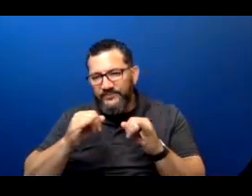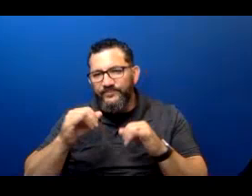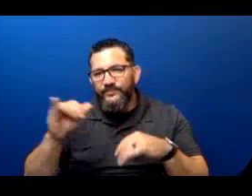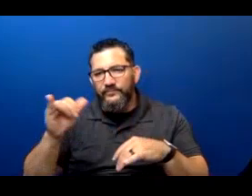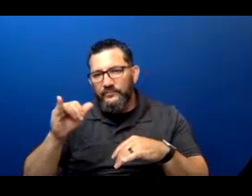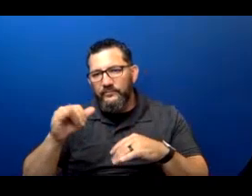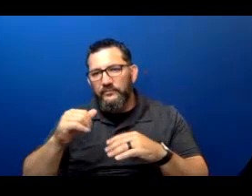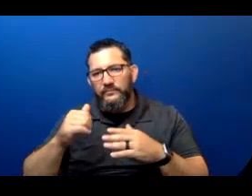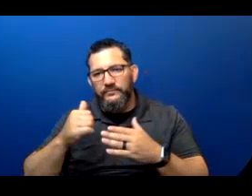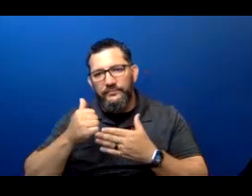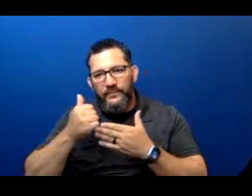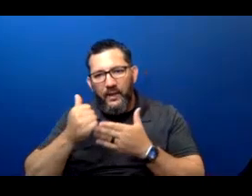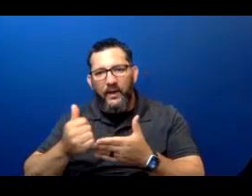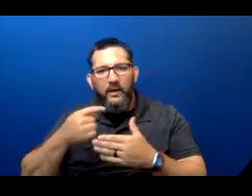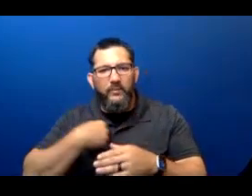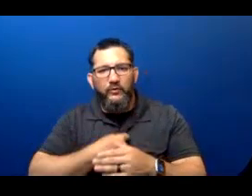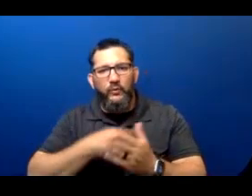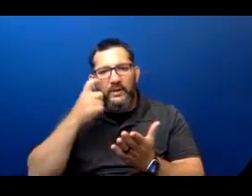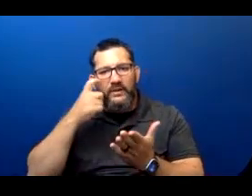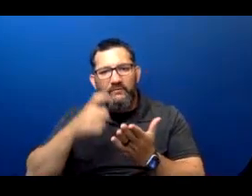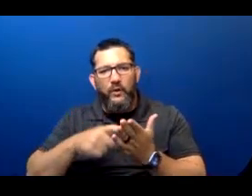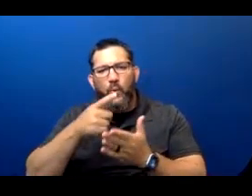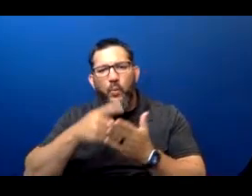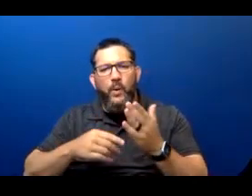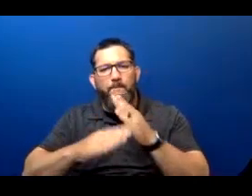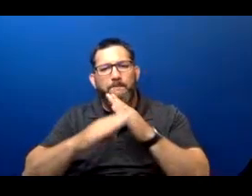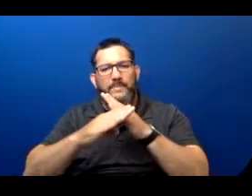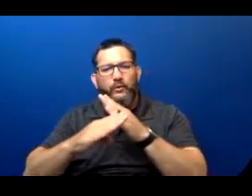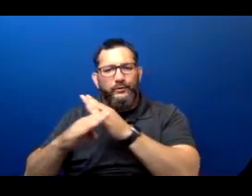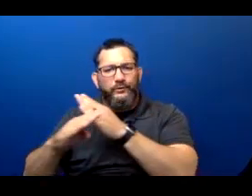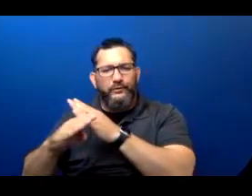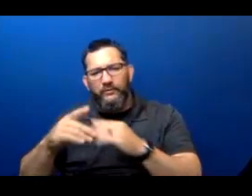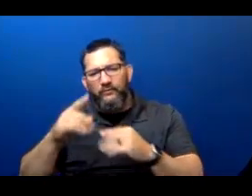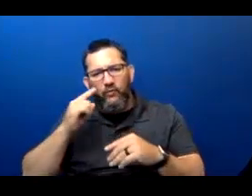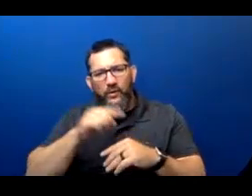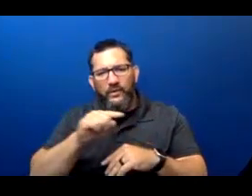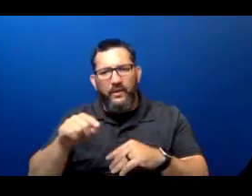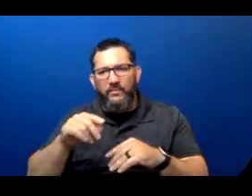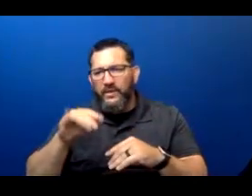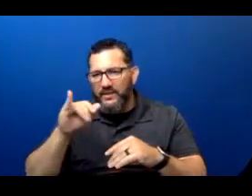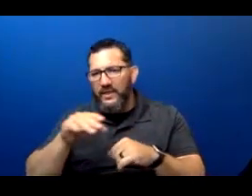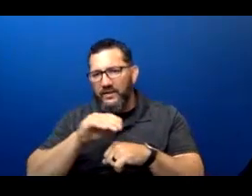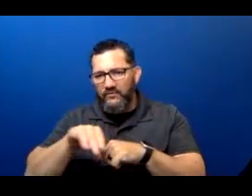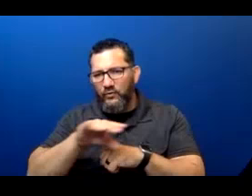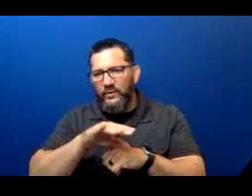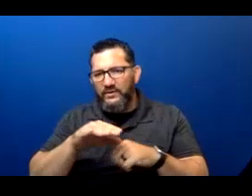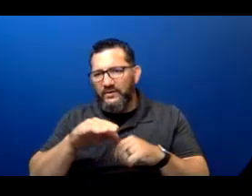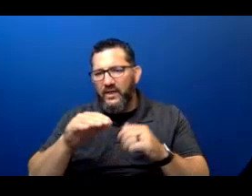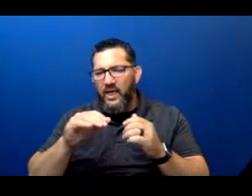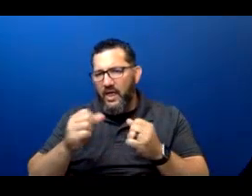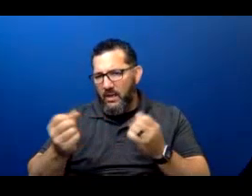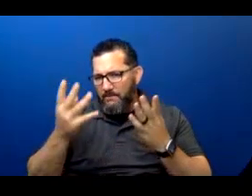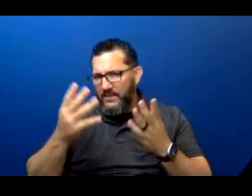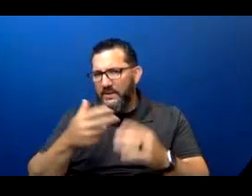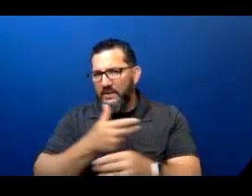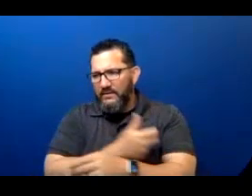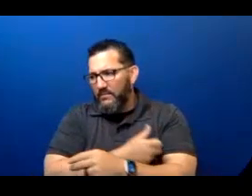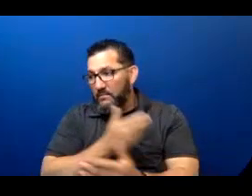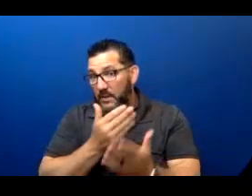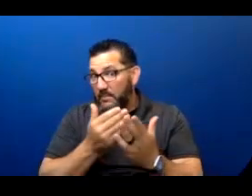aim to identify key barriers and facilitators that influence vaccine uptake, such as trust in healthcare